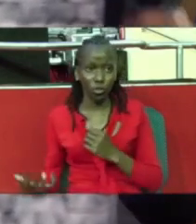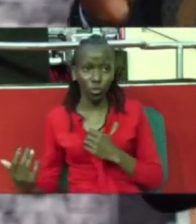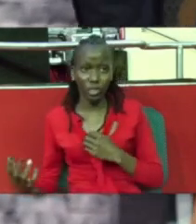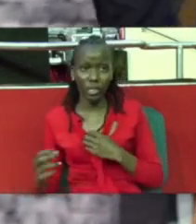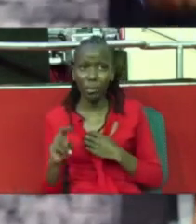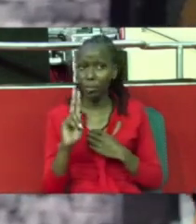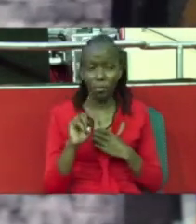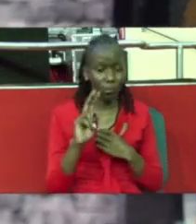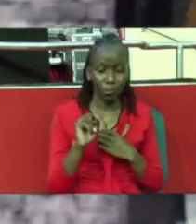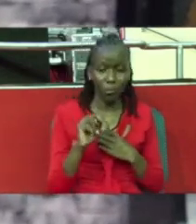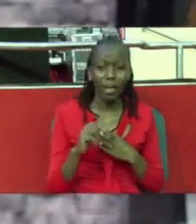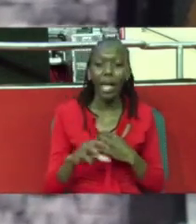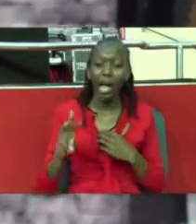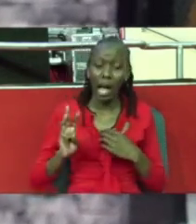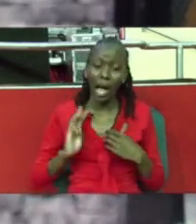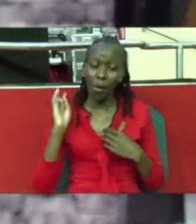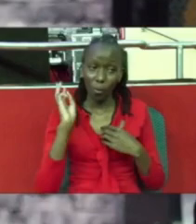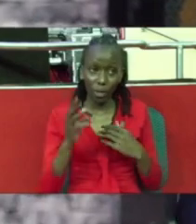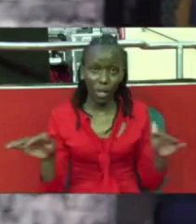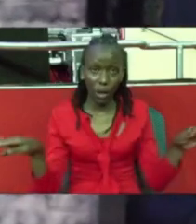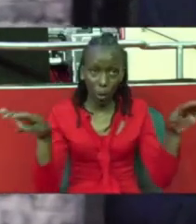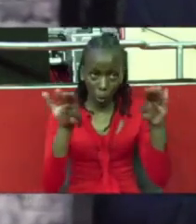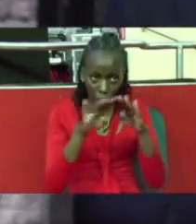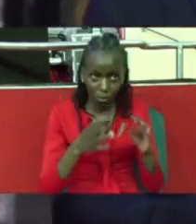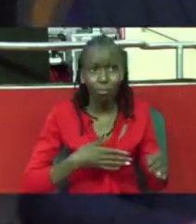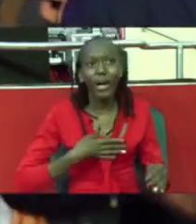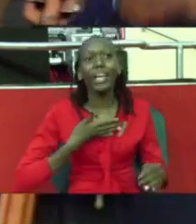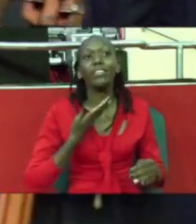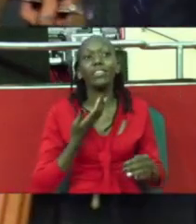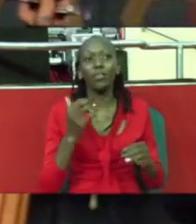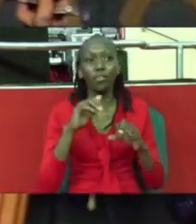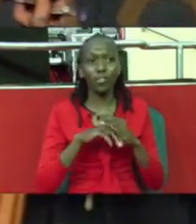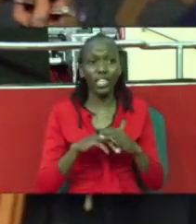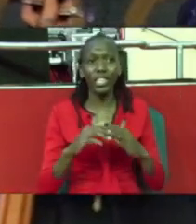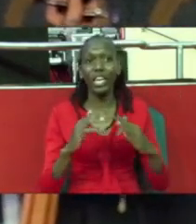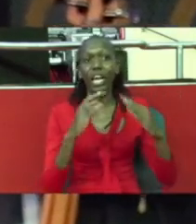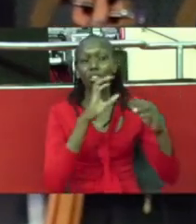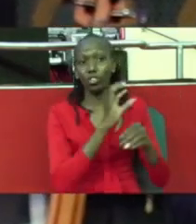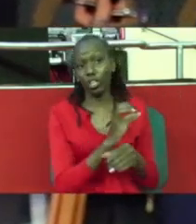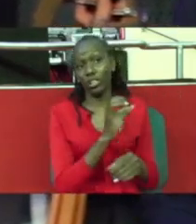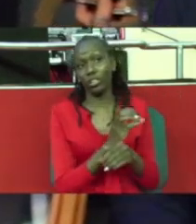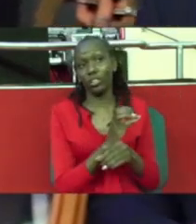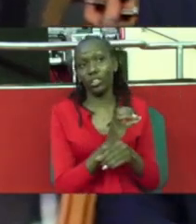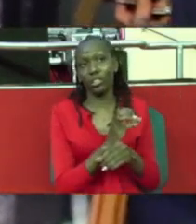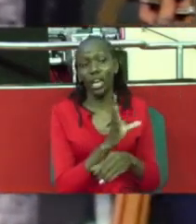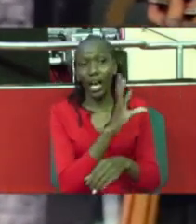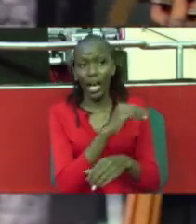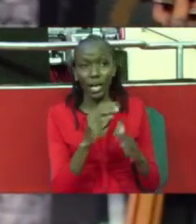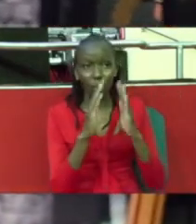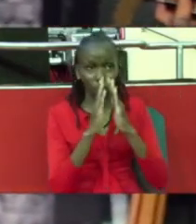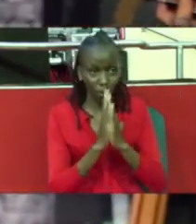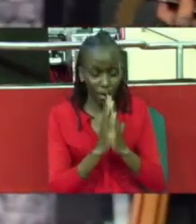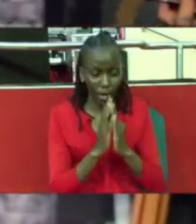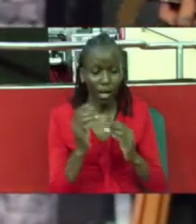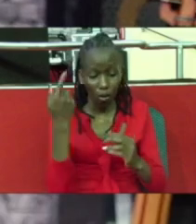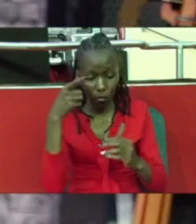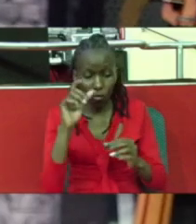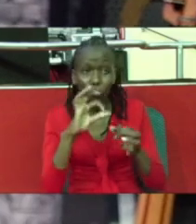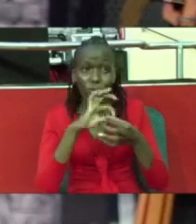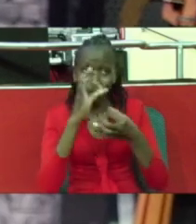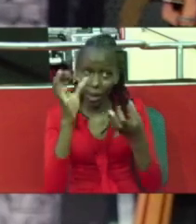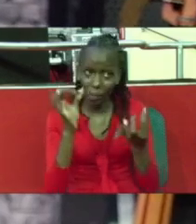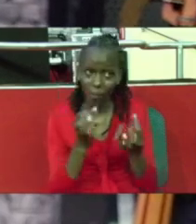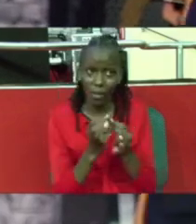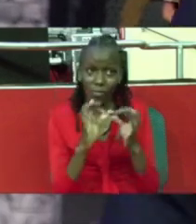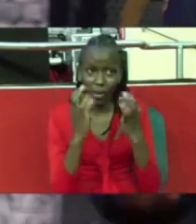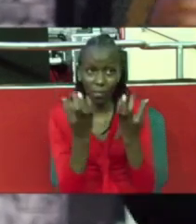God. Lakini nitajifungia katika nyumba ya Mungu. In prayers and intercessory. Katika maombi na maombezi. I will pray for families. Nitaombea familia. I will pray for